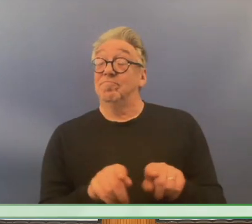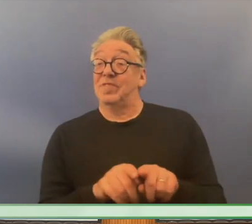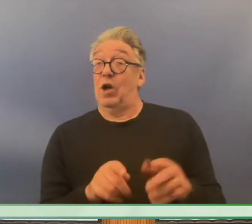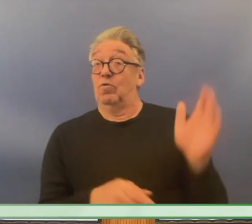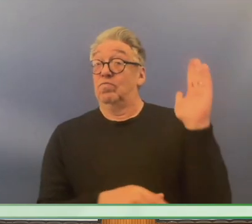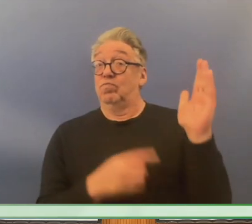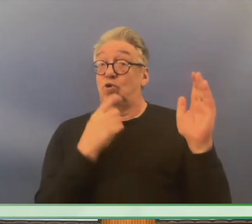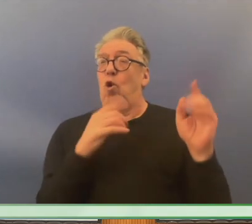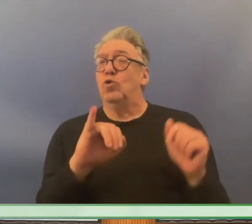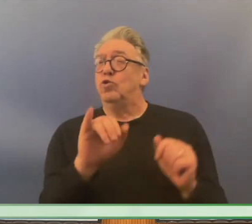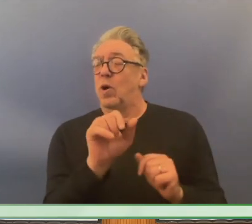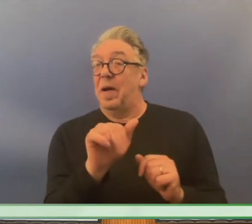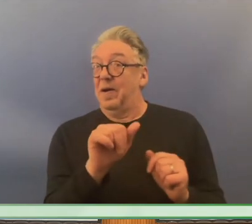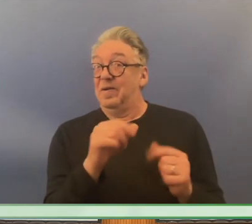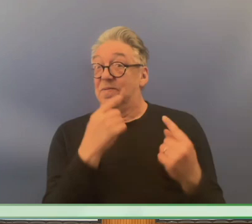Ioana said,